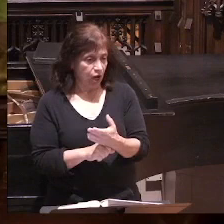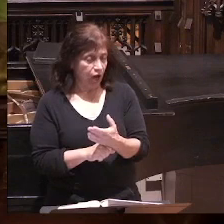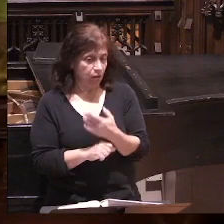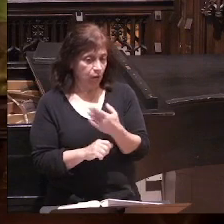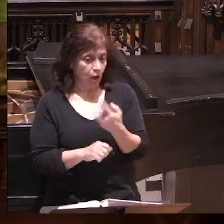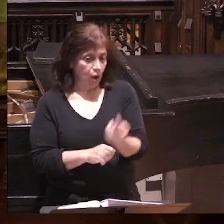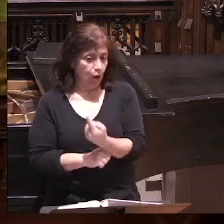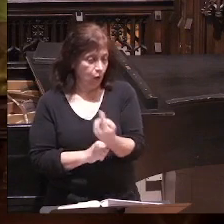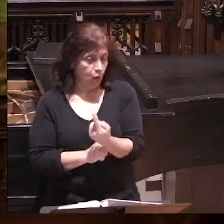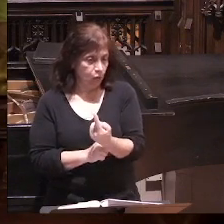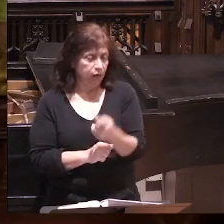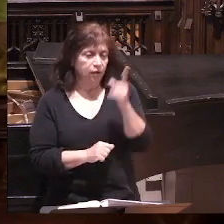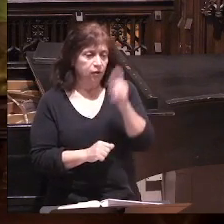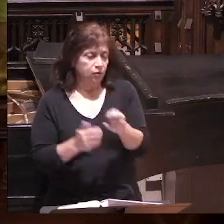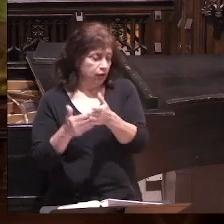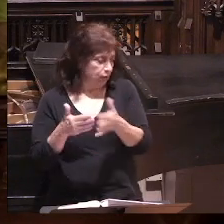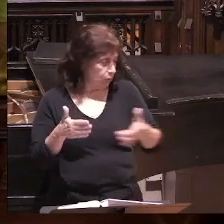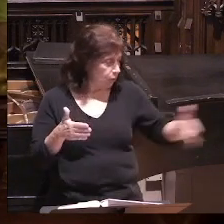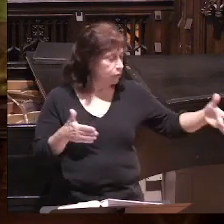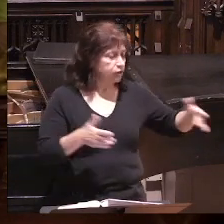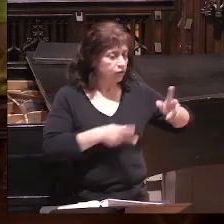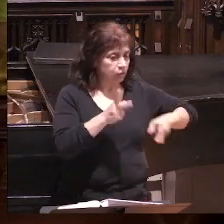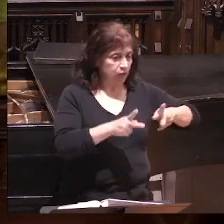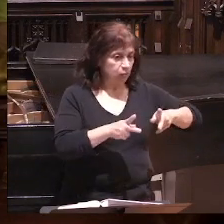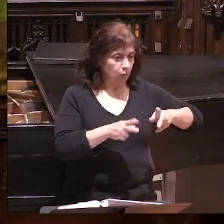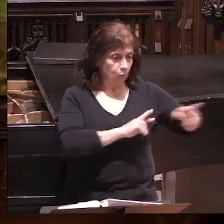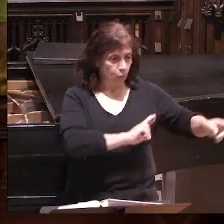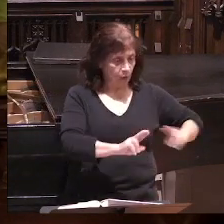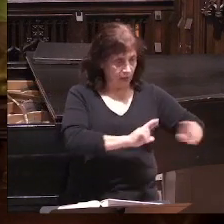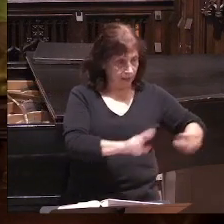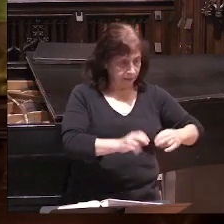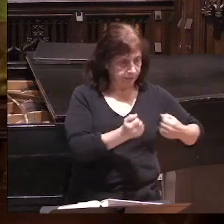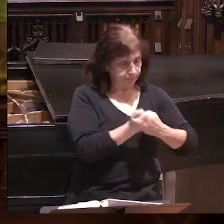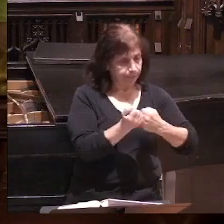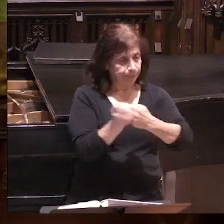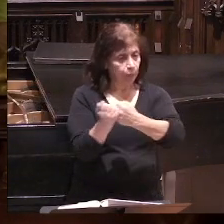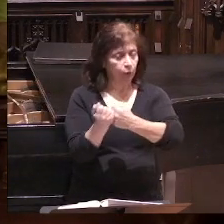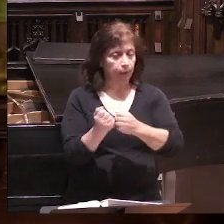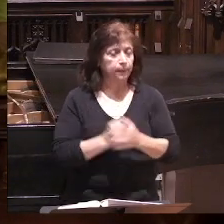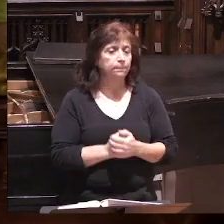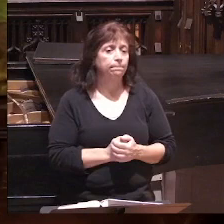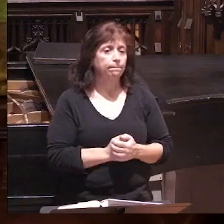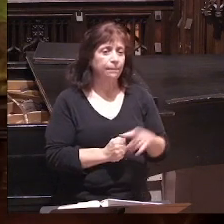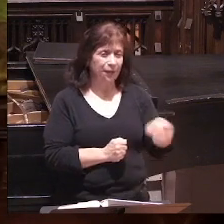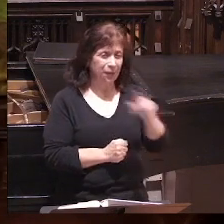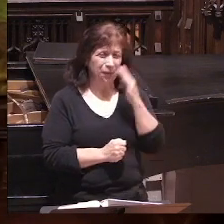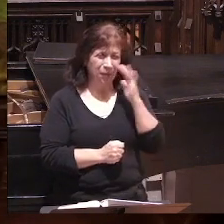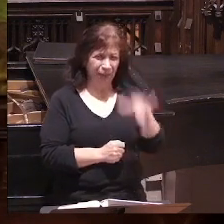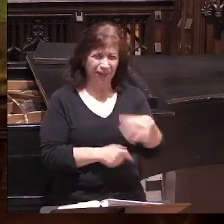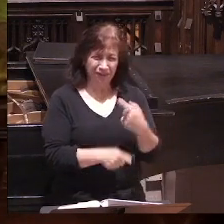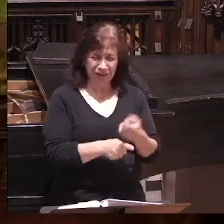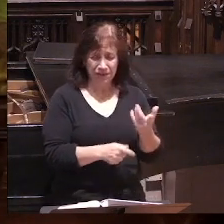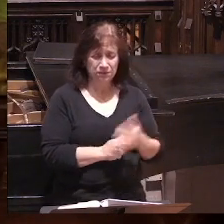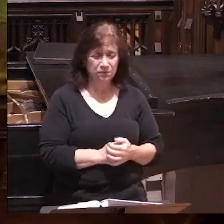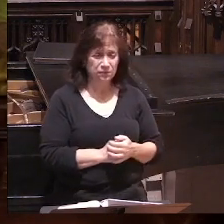job without a whole host of people in positions of support. You know this, right?